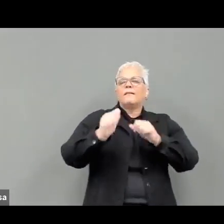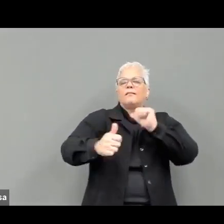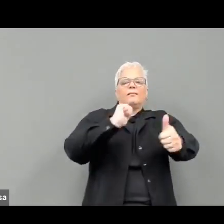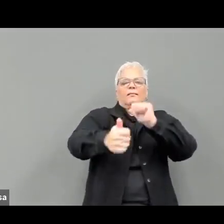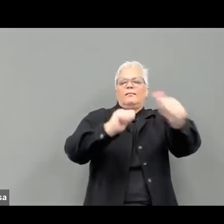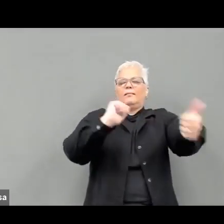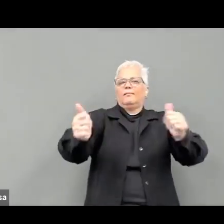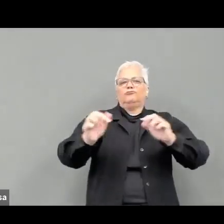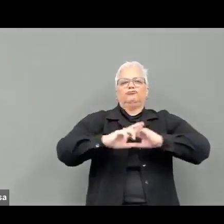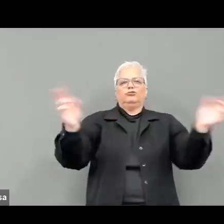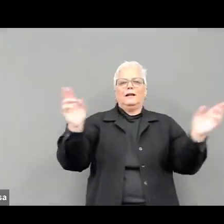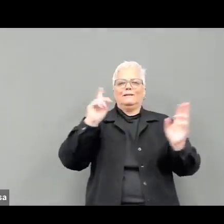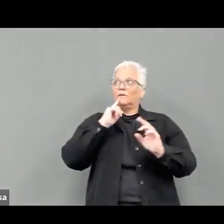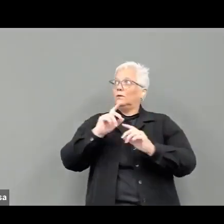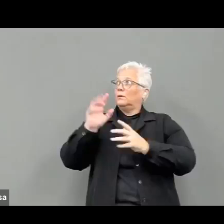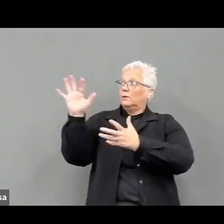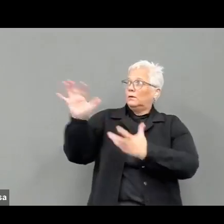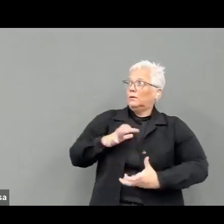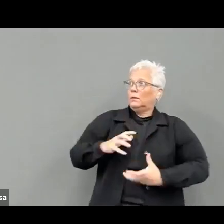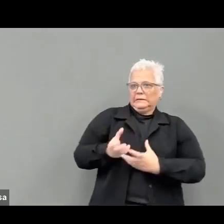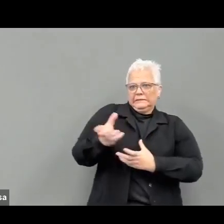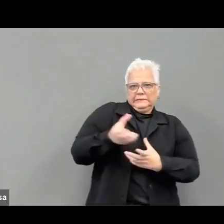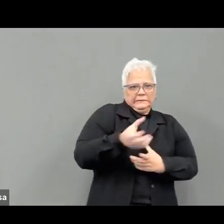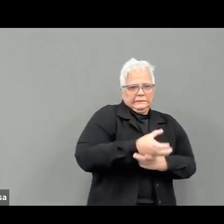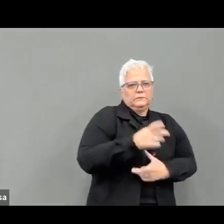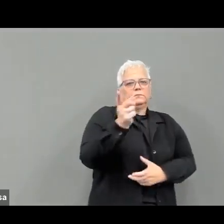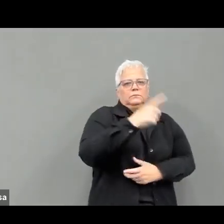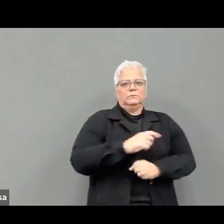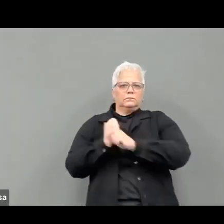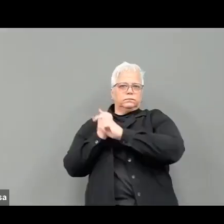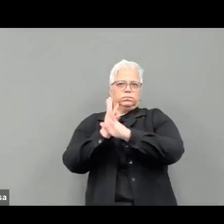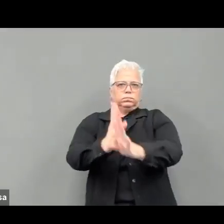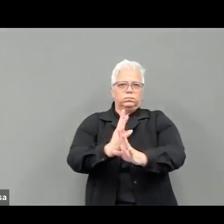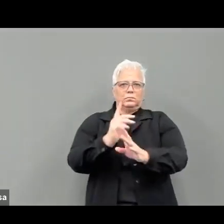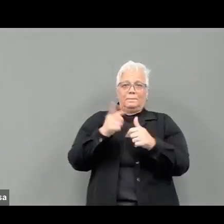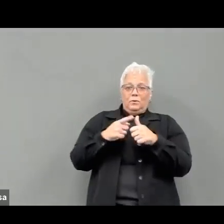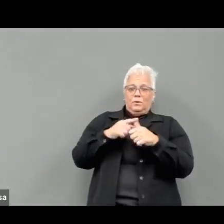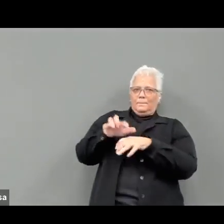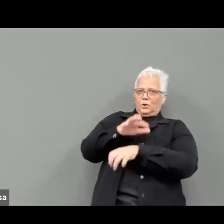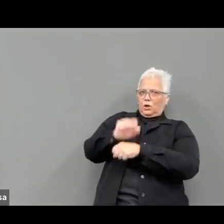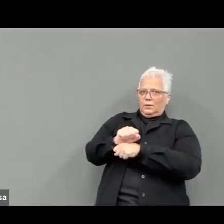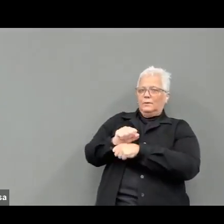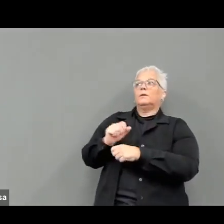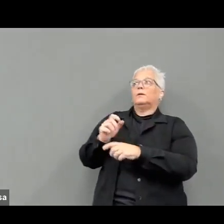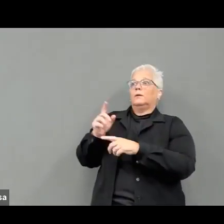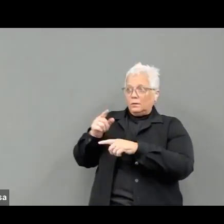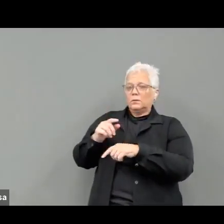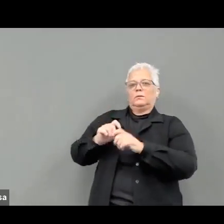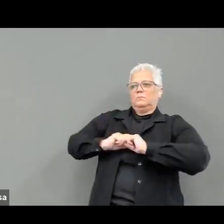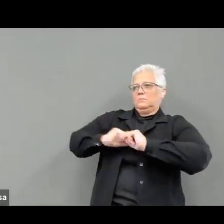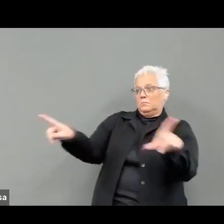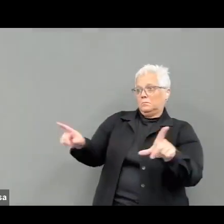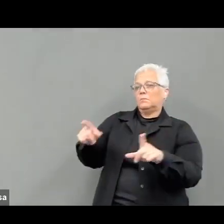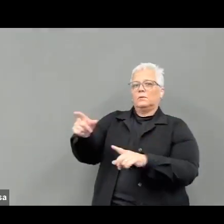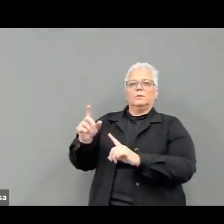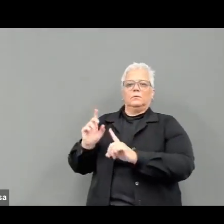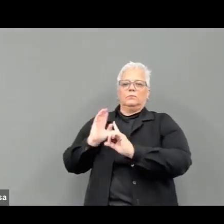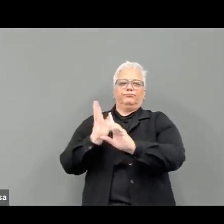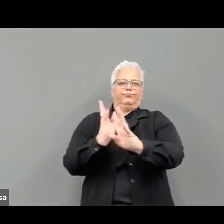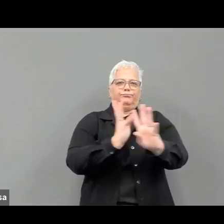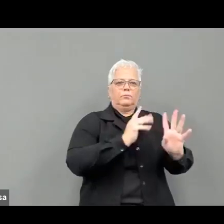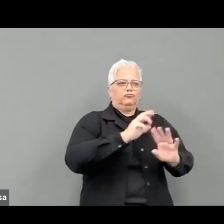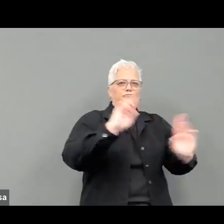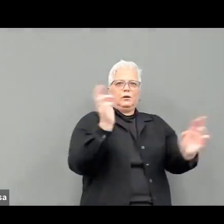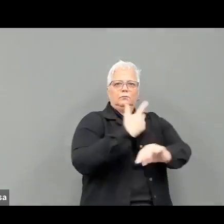first dose appointments and to provide vaccine to our healthcare partners. It's recommended to return to the vaccine site where you received your